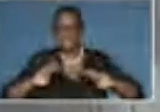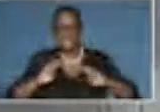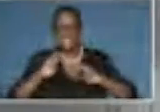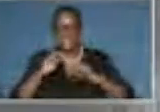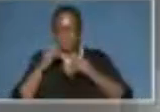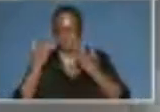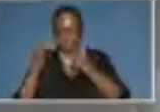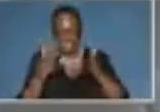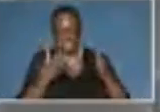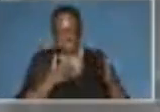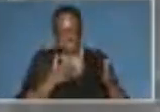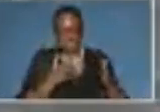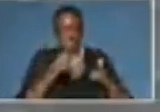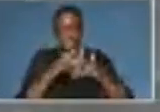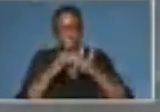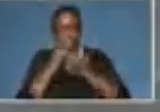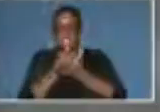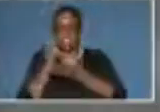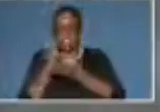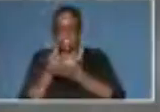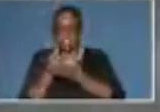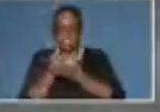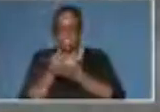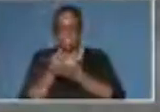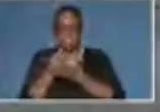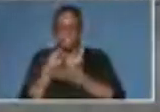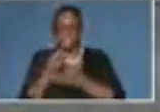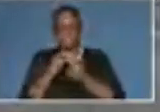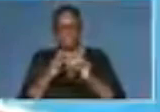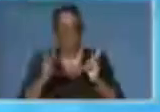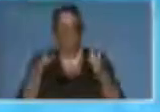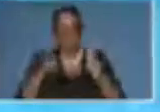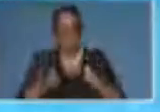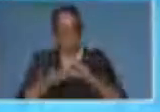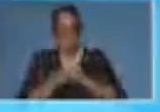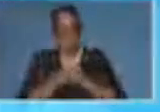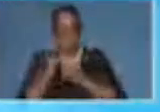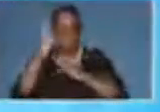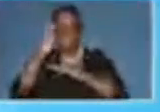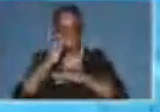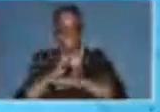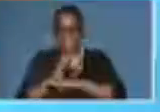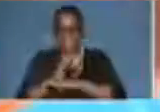that probe is completed, the passport office will bring those findings to the public. For the Bahamas Tonight, I'm Corvell Pyfrom.